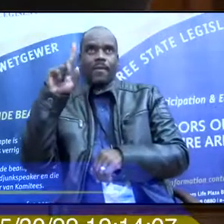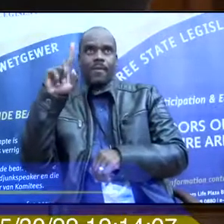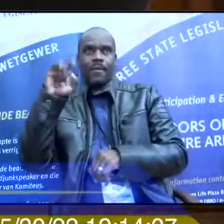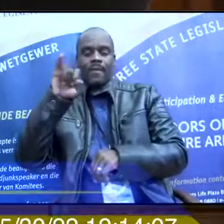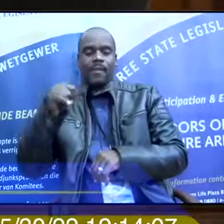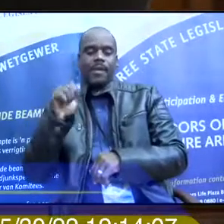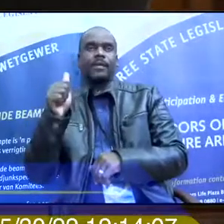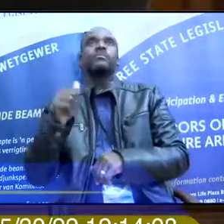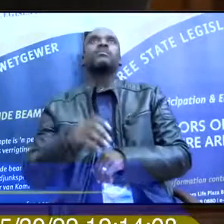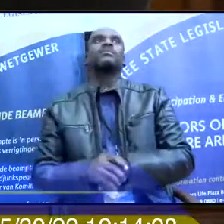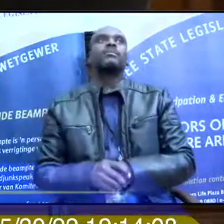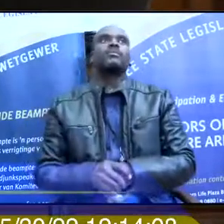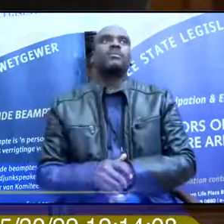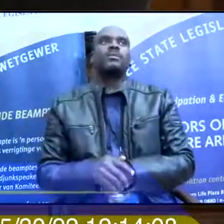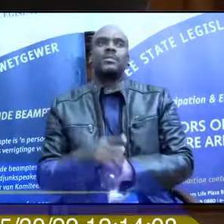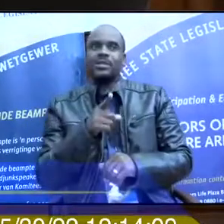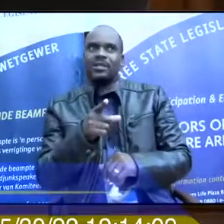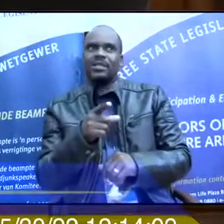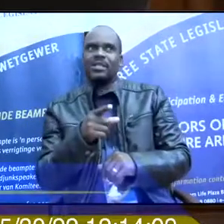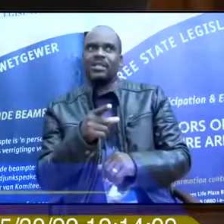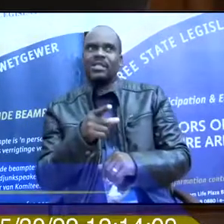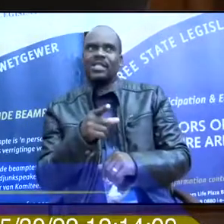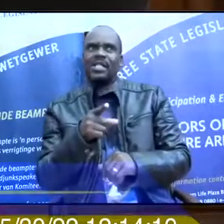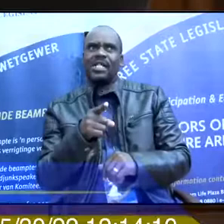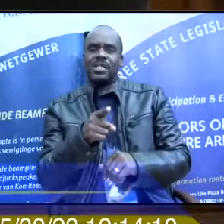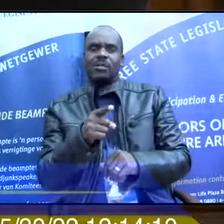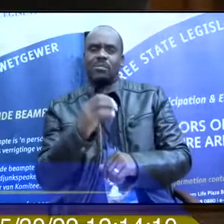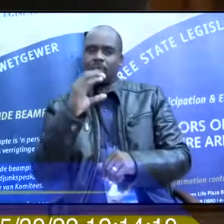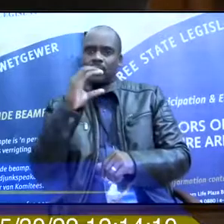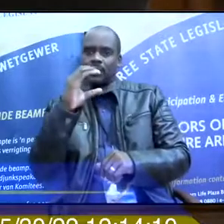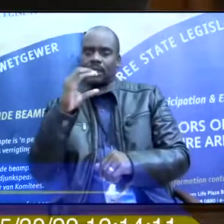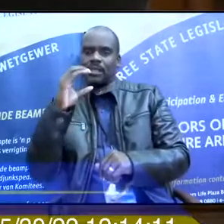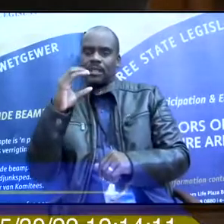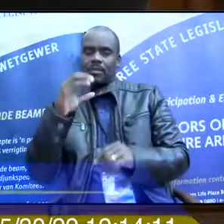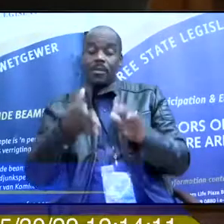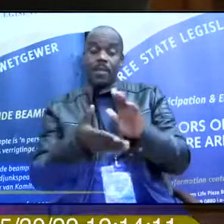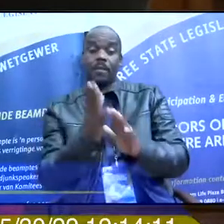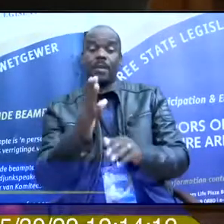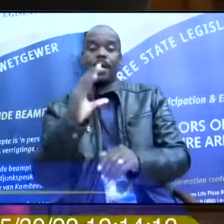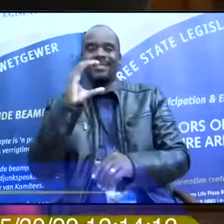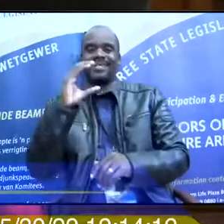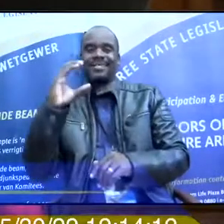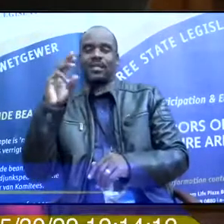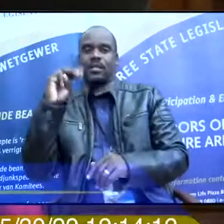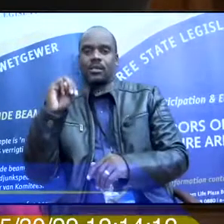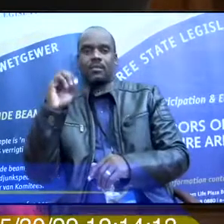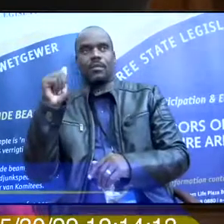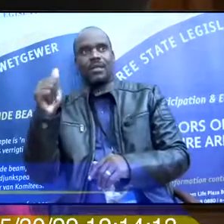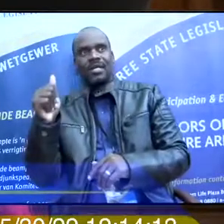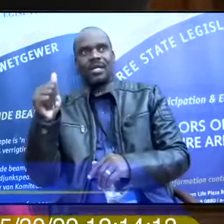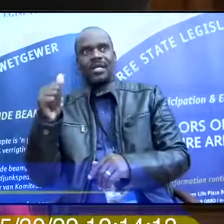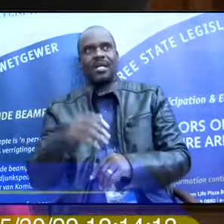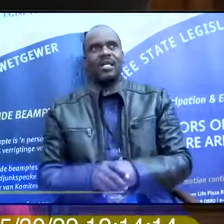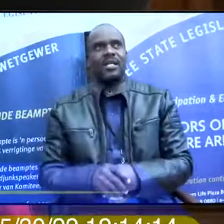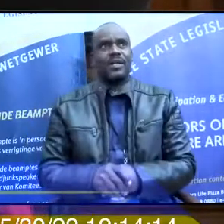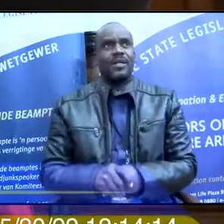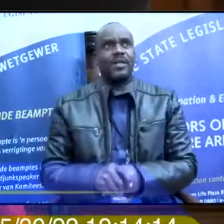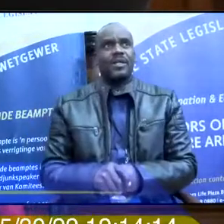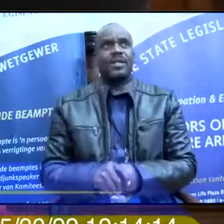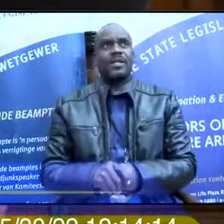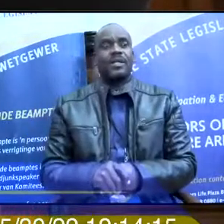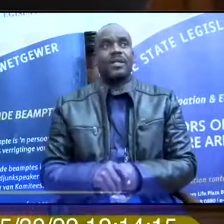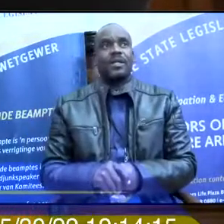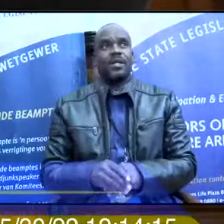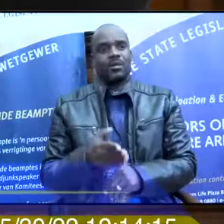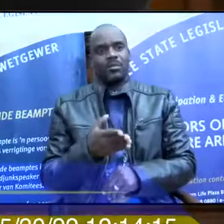the budget cuts into the ccma and the budget cuts to the ccma has